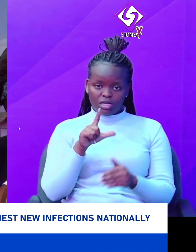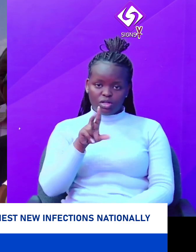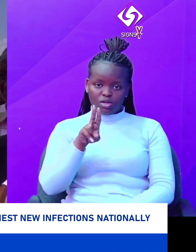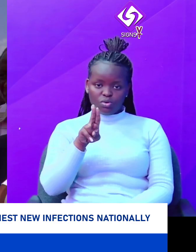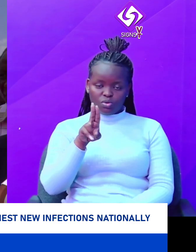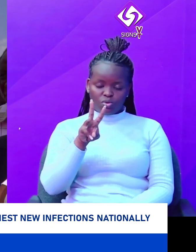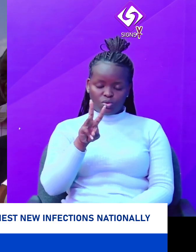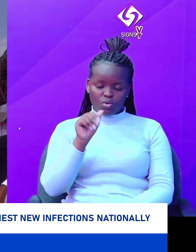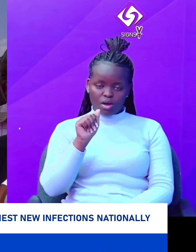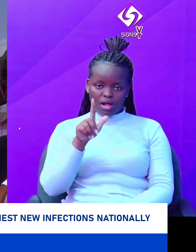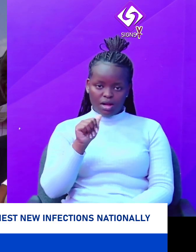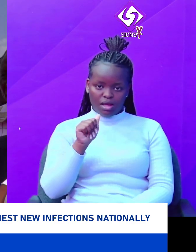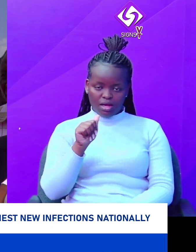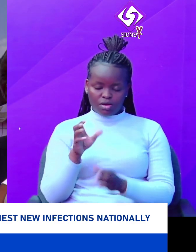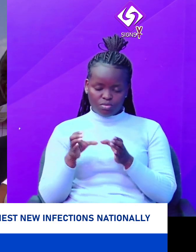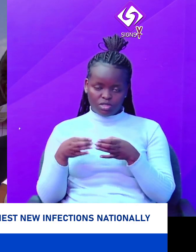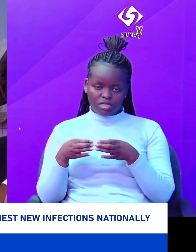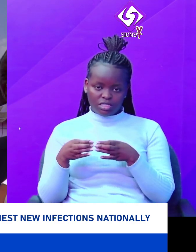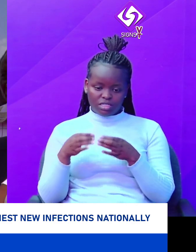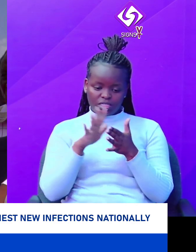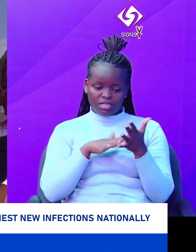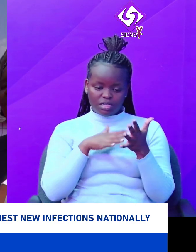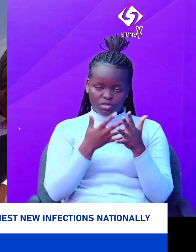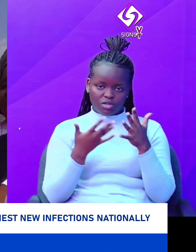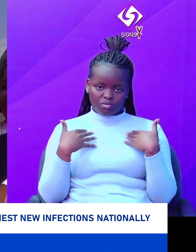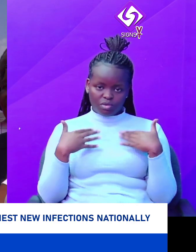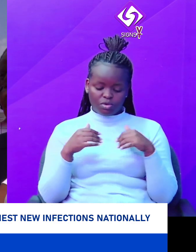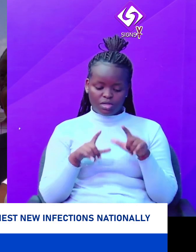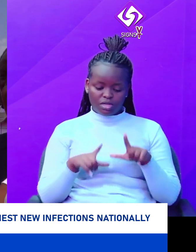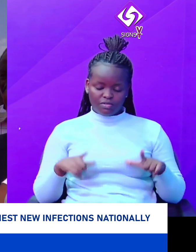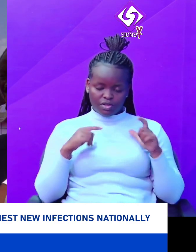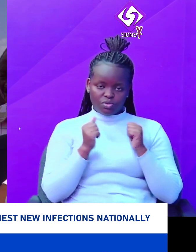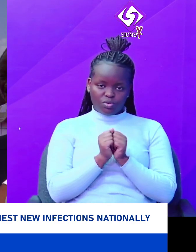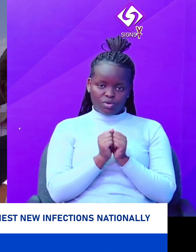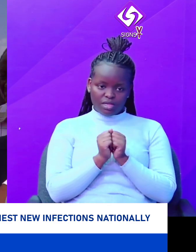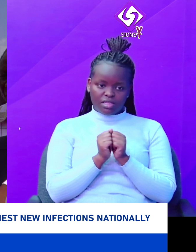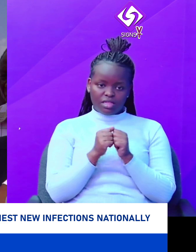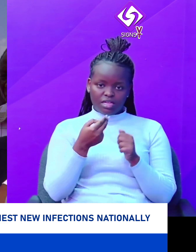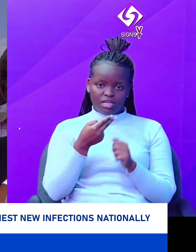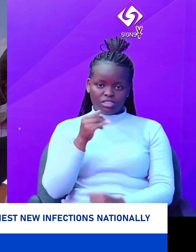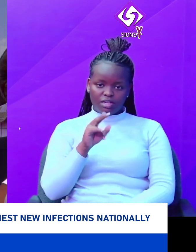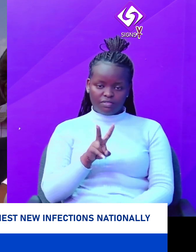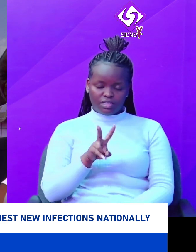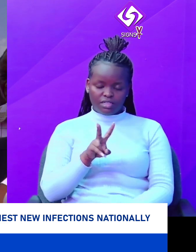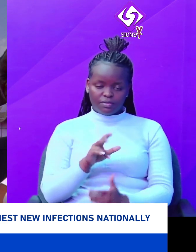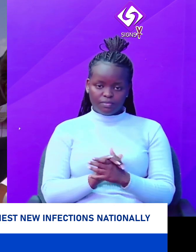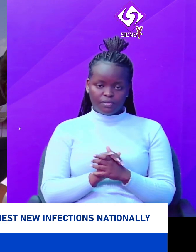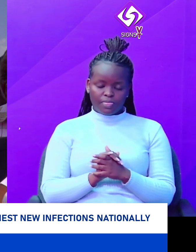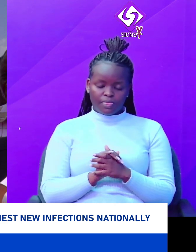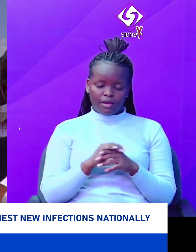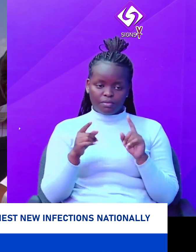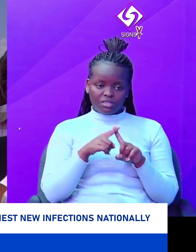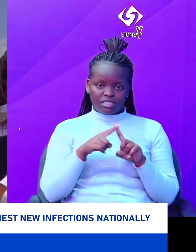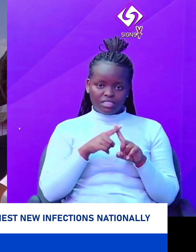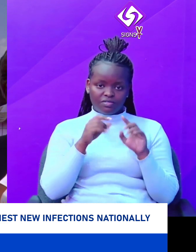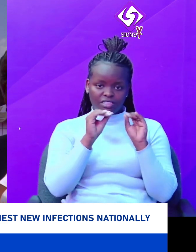community. We have worked closely with the network of people living with HIV, NEFAC, the Kenya Network of Positive Teachers,